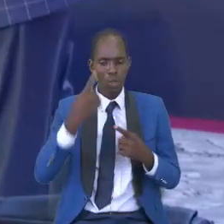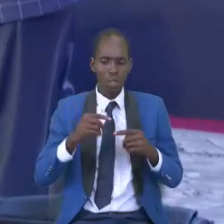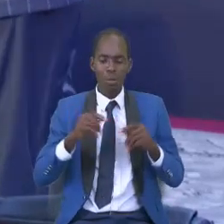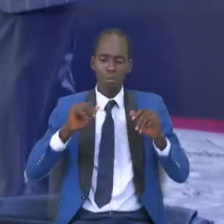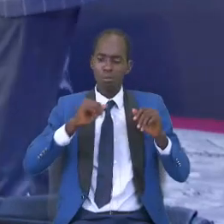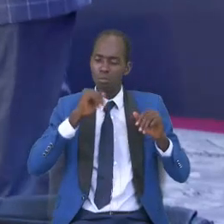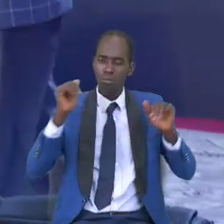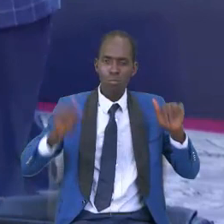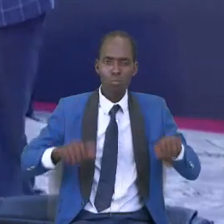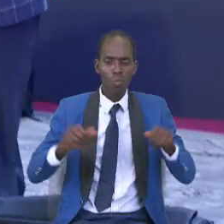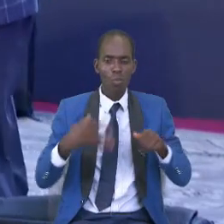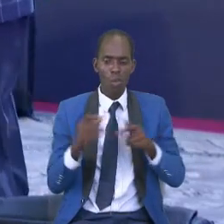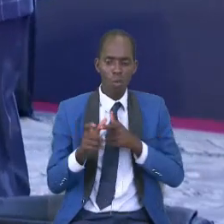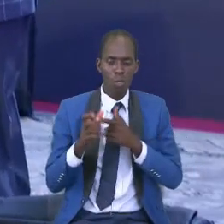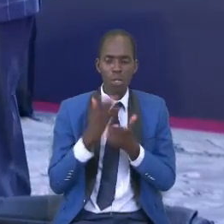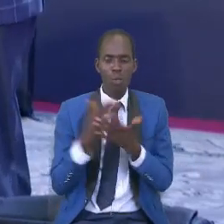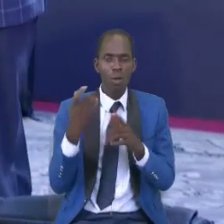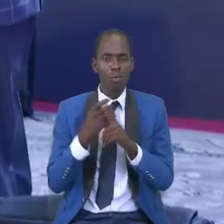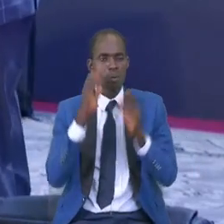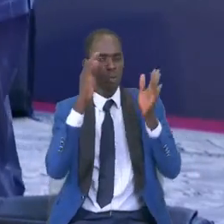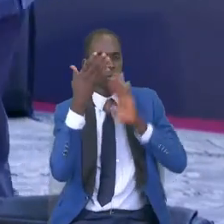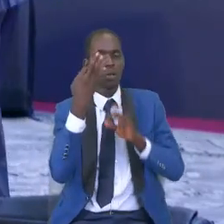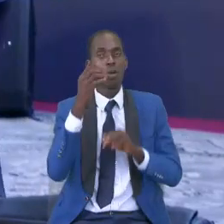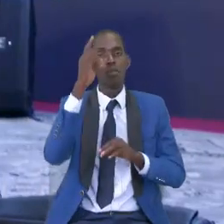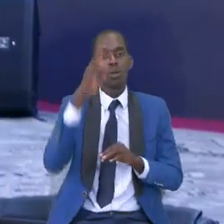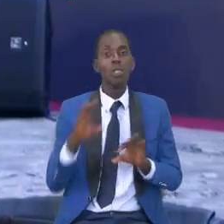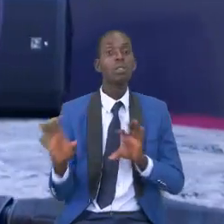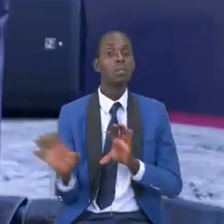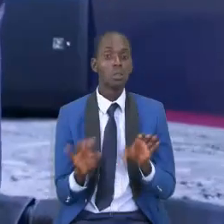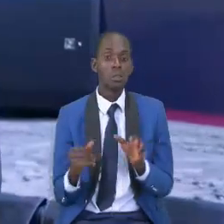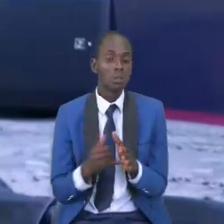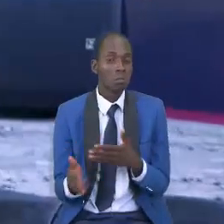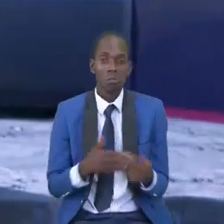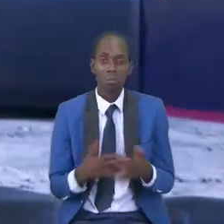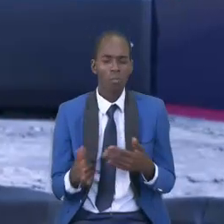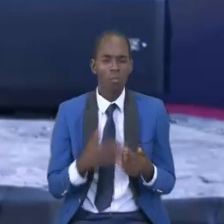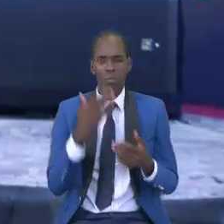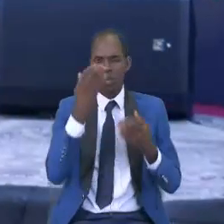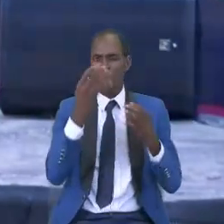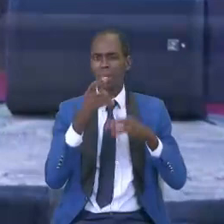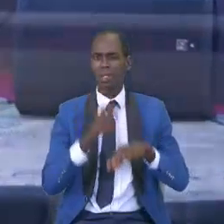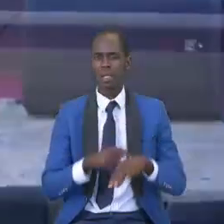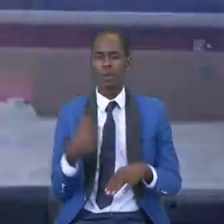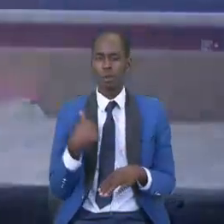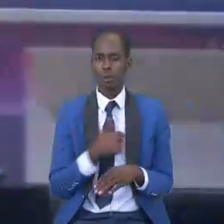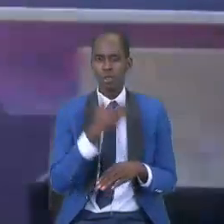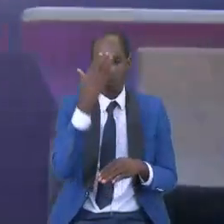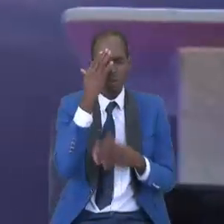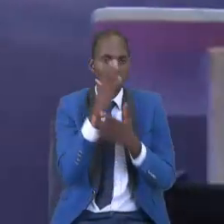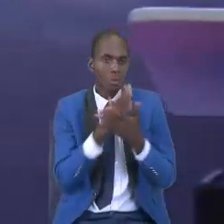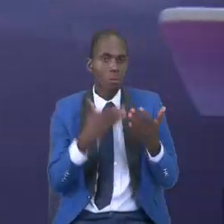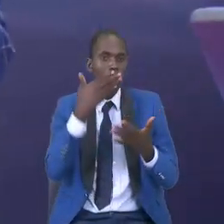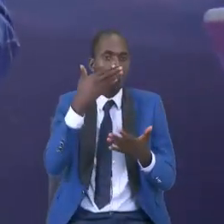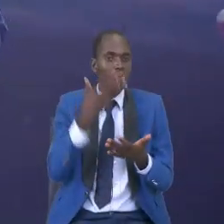running away from the presence of God, he did it all the same. There are many times we know some good things,